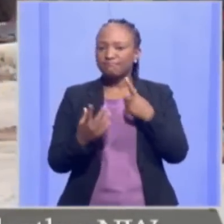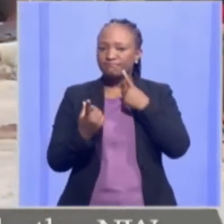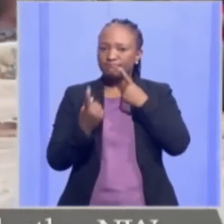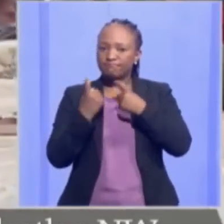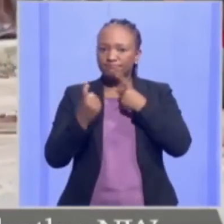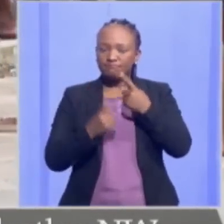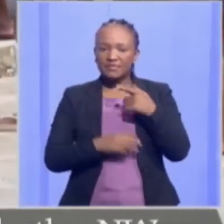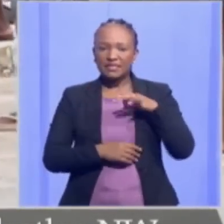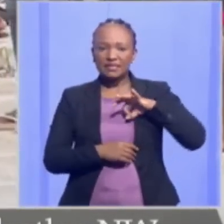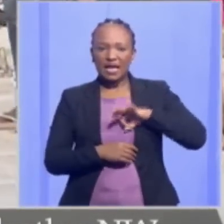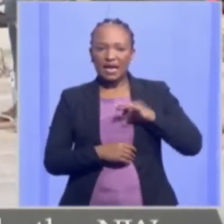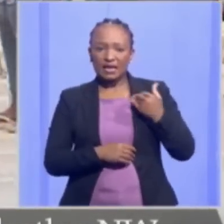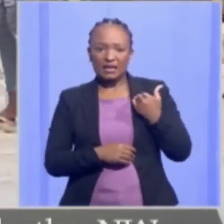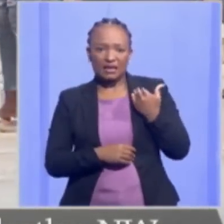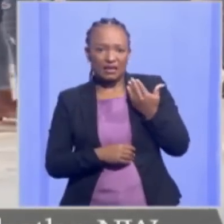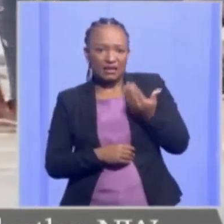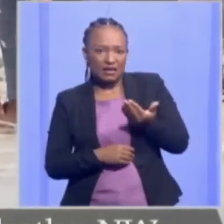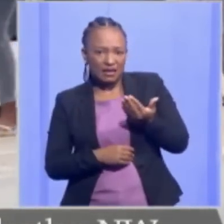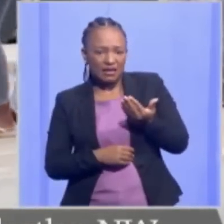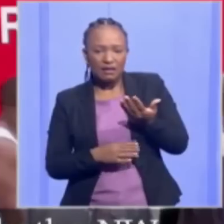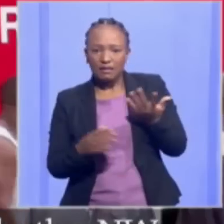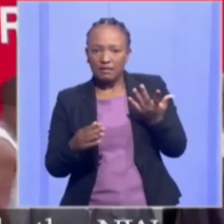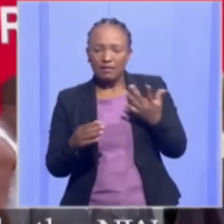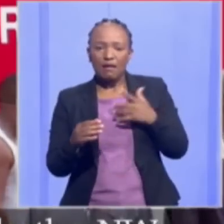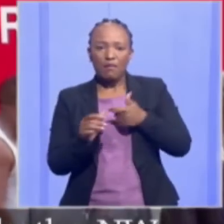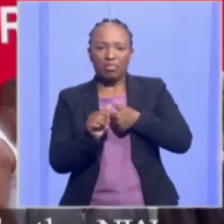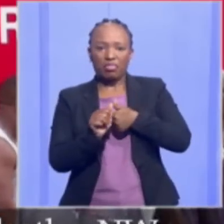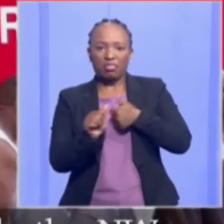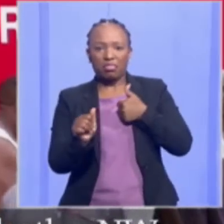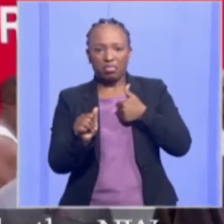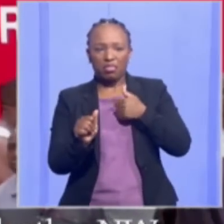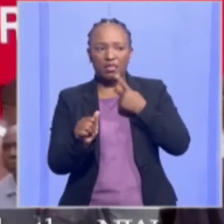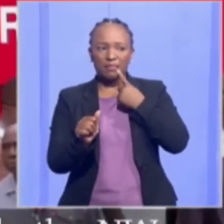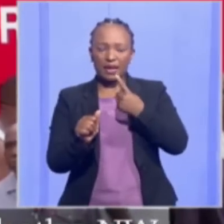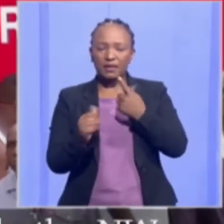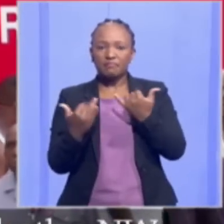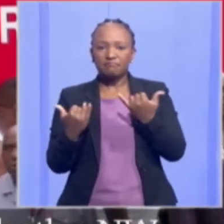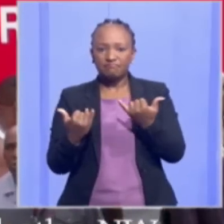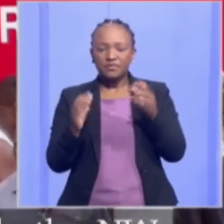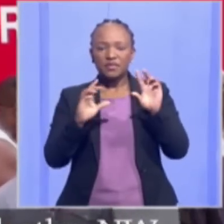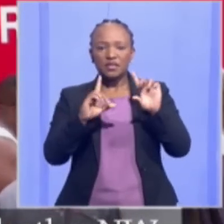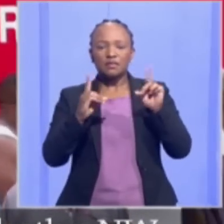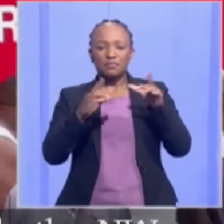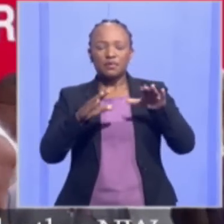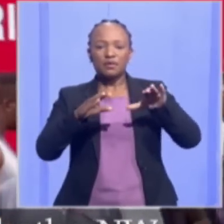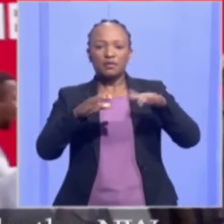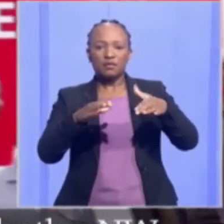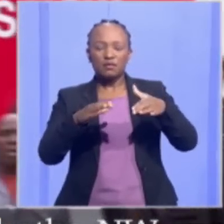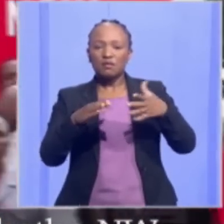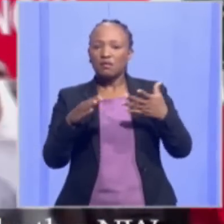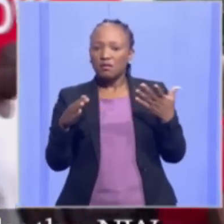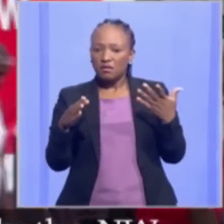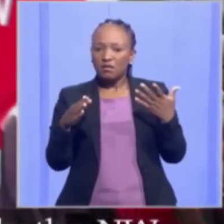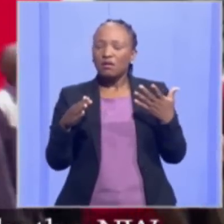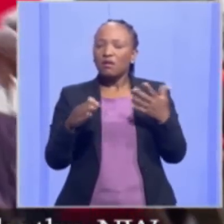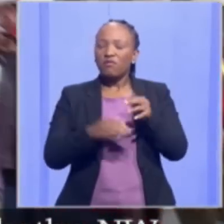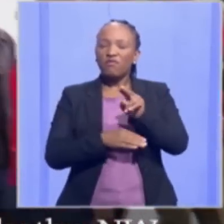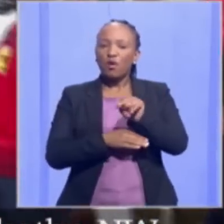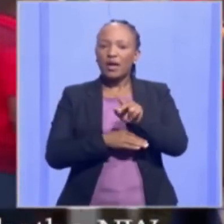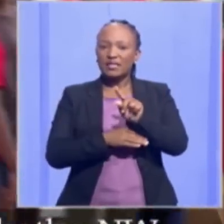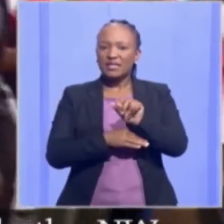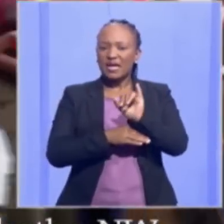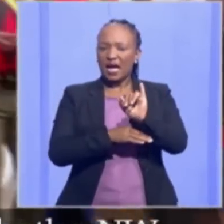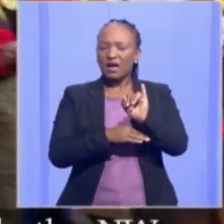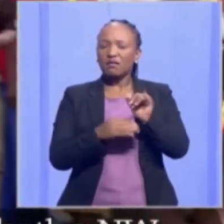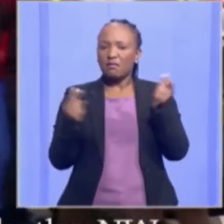dikgwedi di le 3 tseo di saletsweng kwa morago. Ba re ntwa magareng ga lefapha la dipalangwa le motsamaisi wa go busetsa maemo a NTI